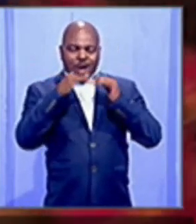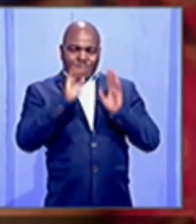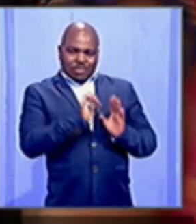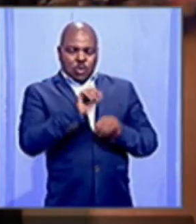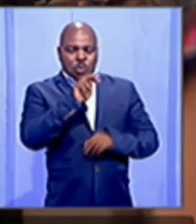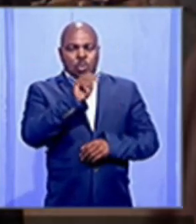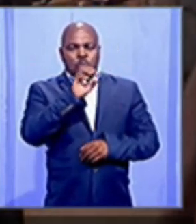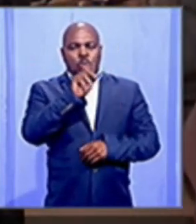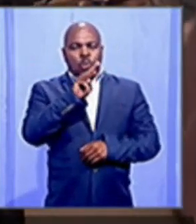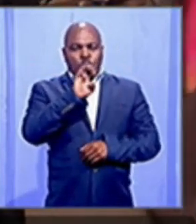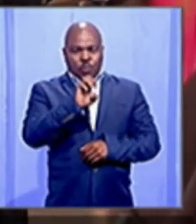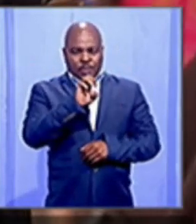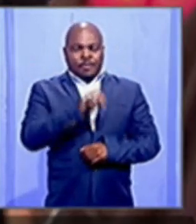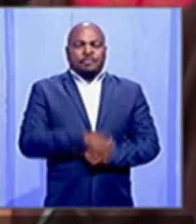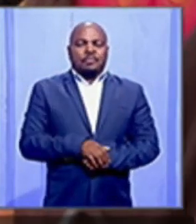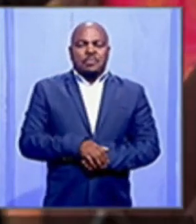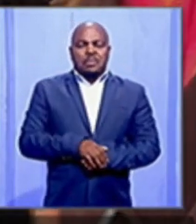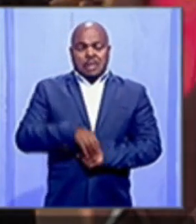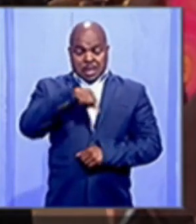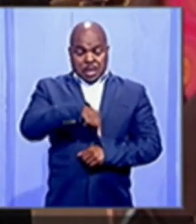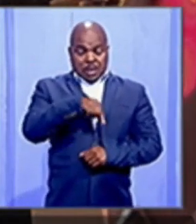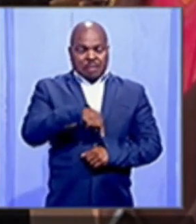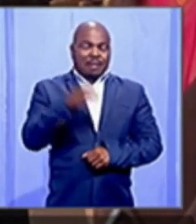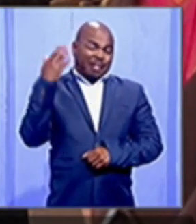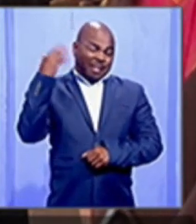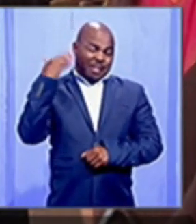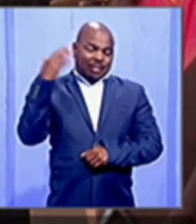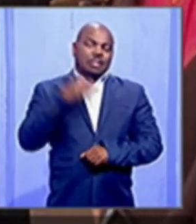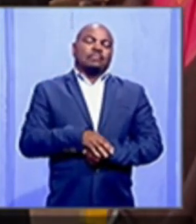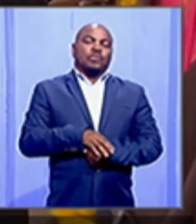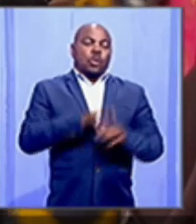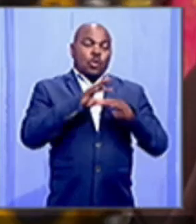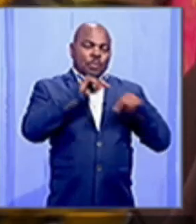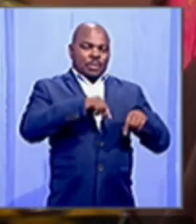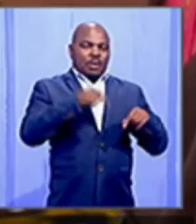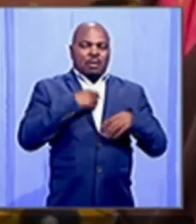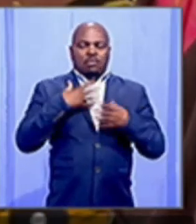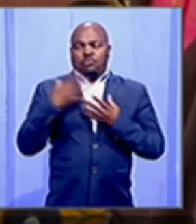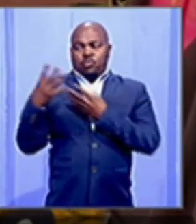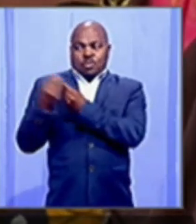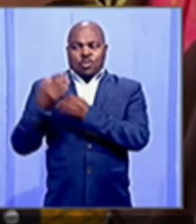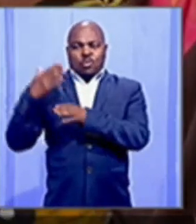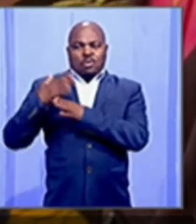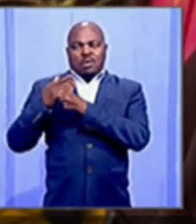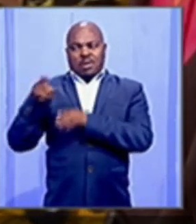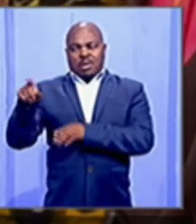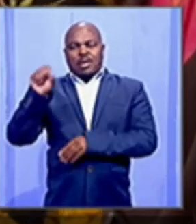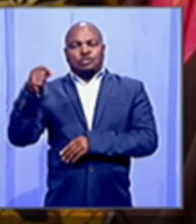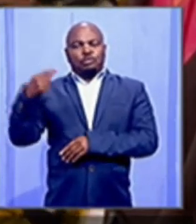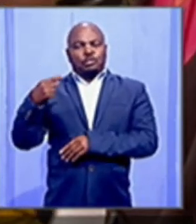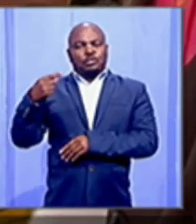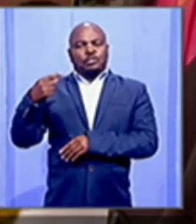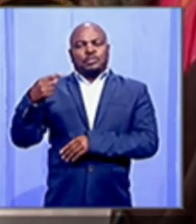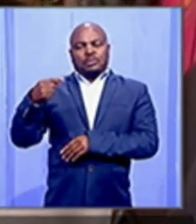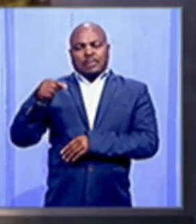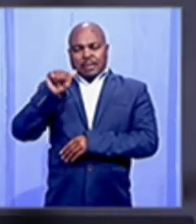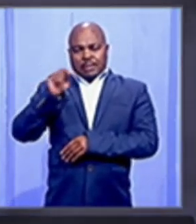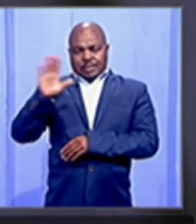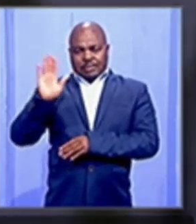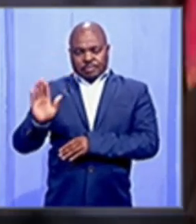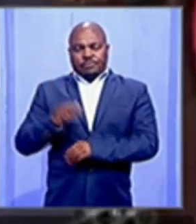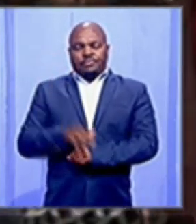that during those years here at home, I worked with him as Secretary General of the ANC. But